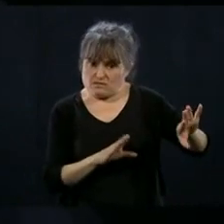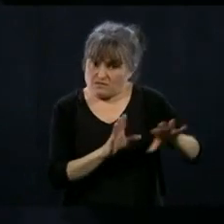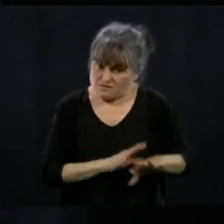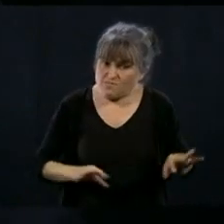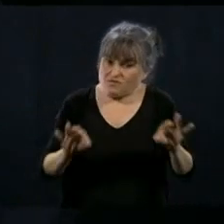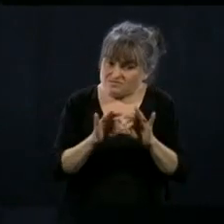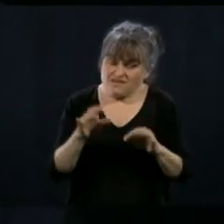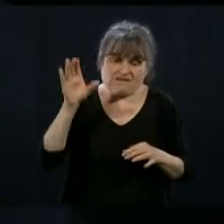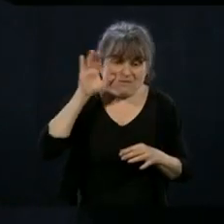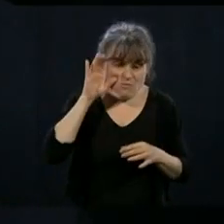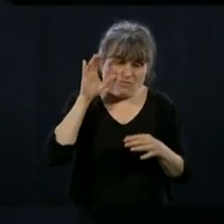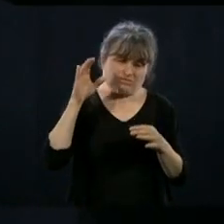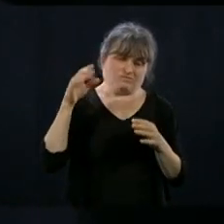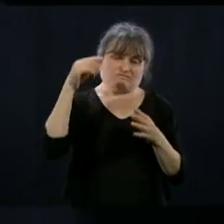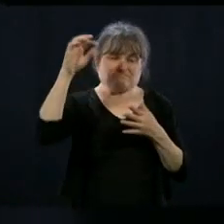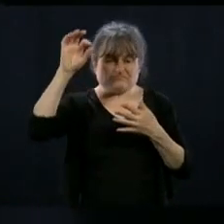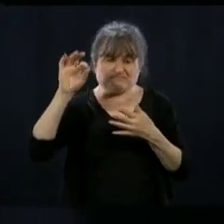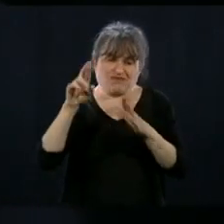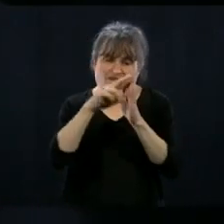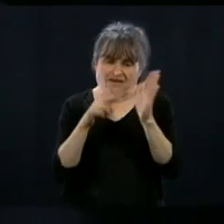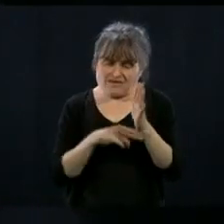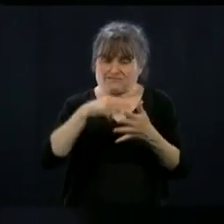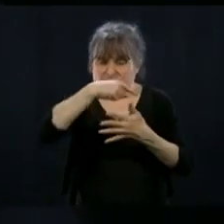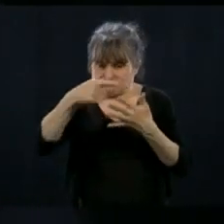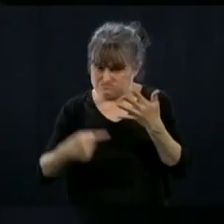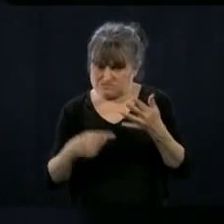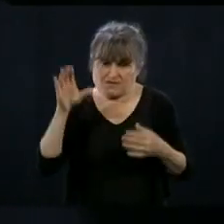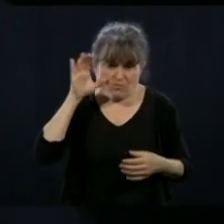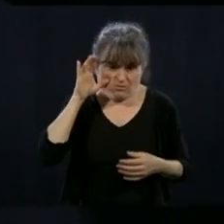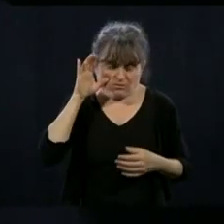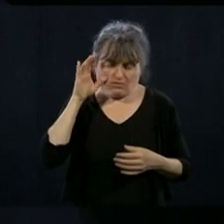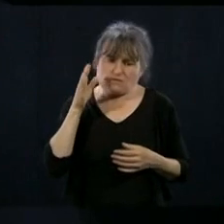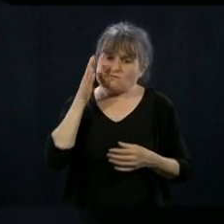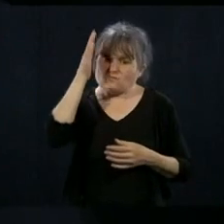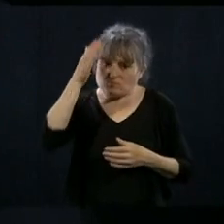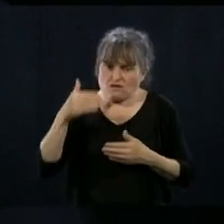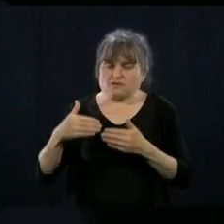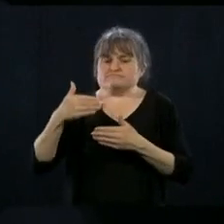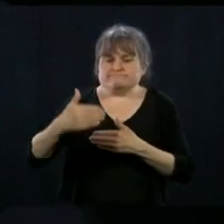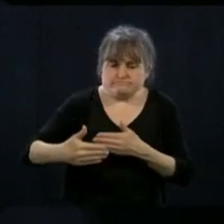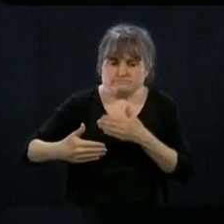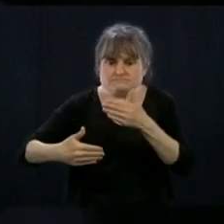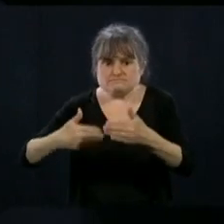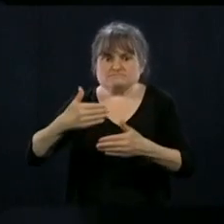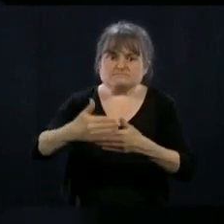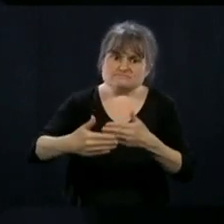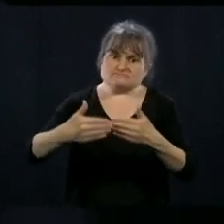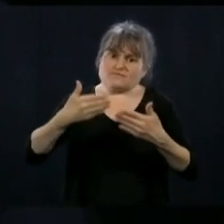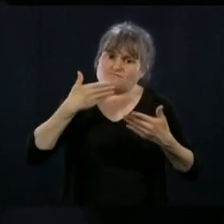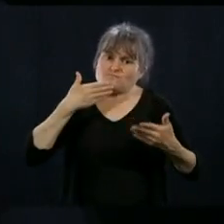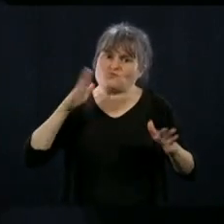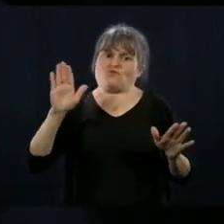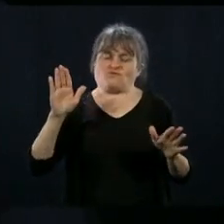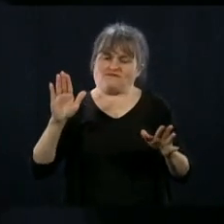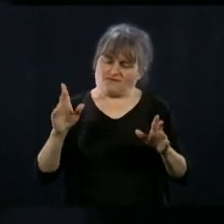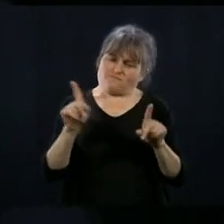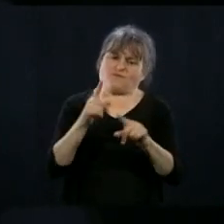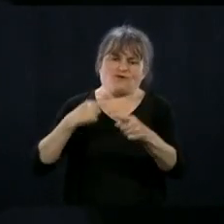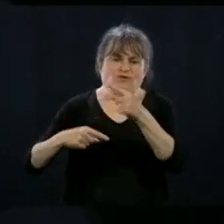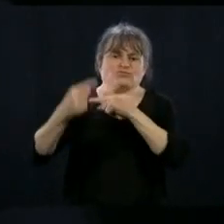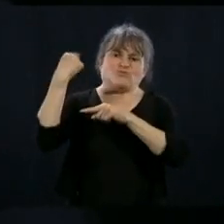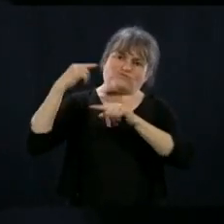the guidelines if we want to gradually come back to a slightly more normal